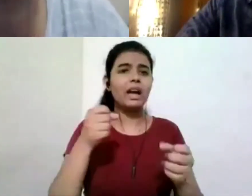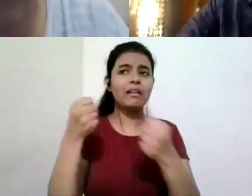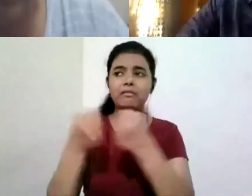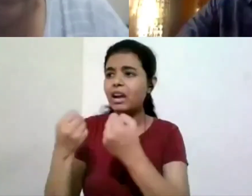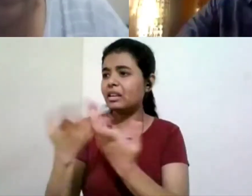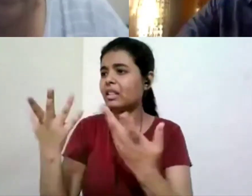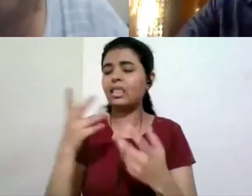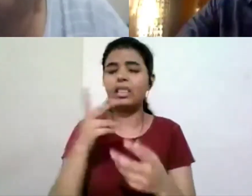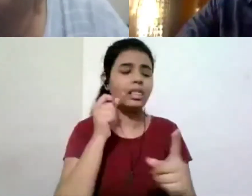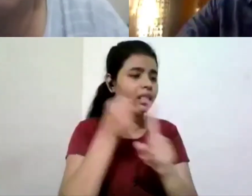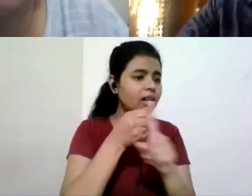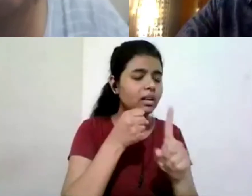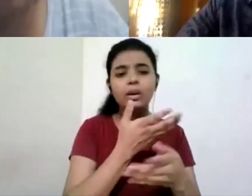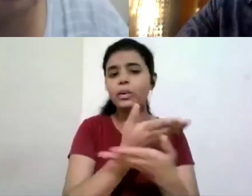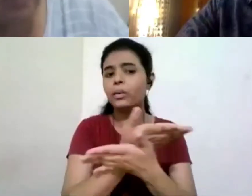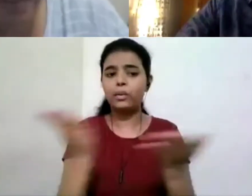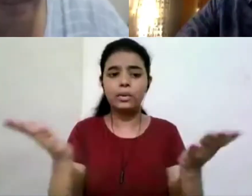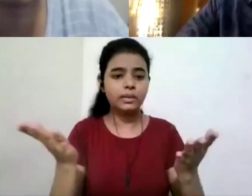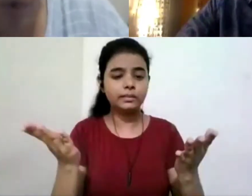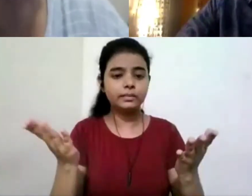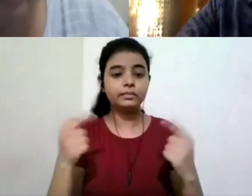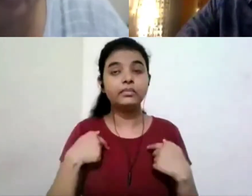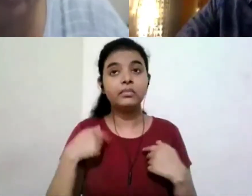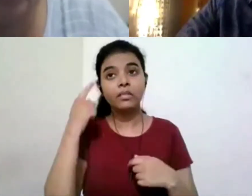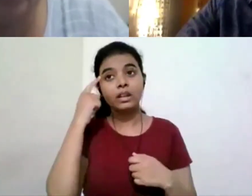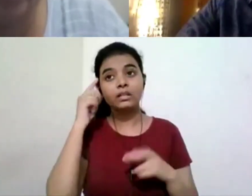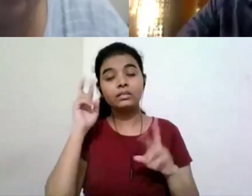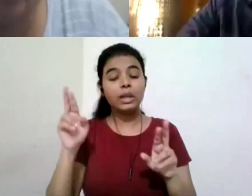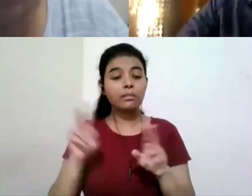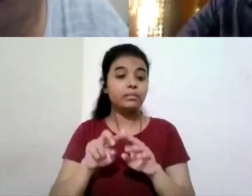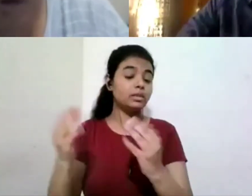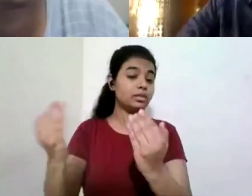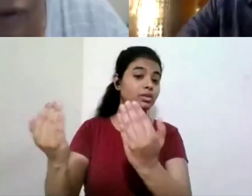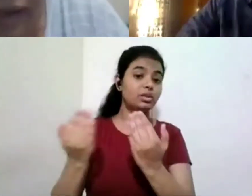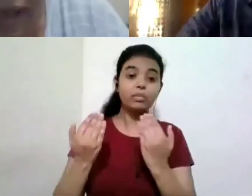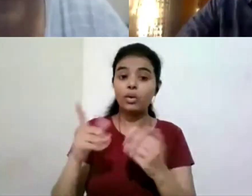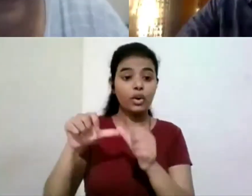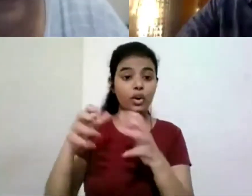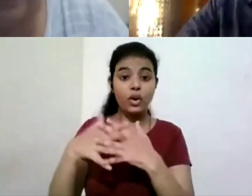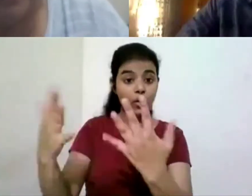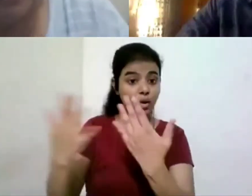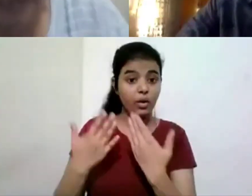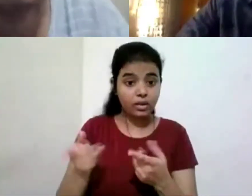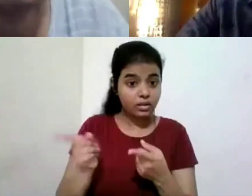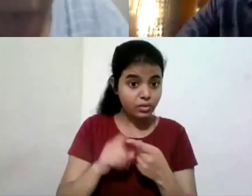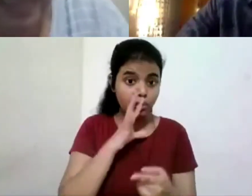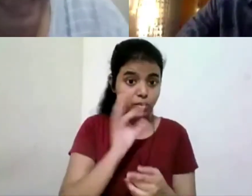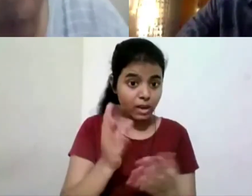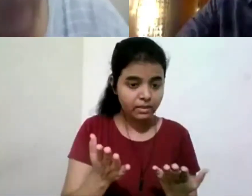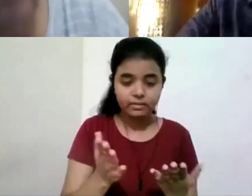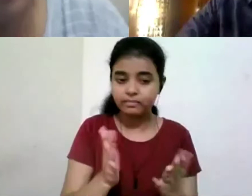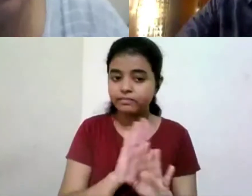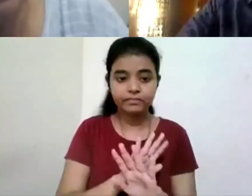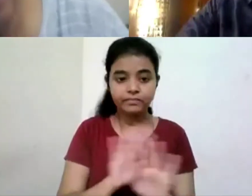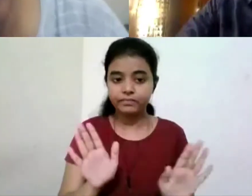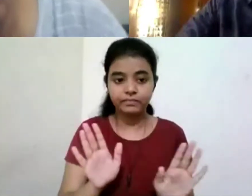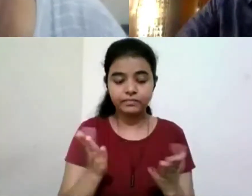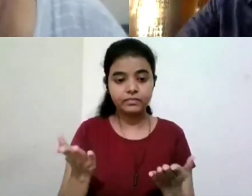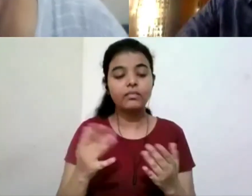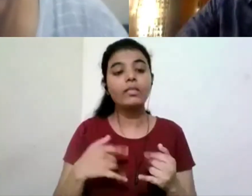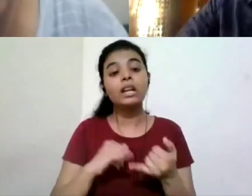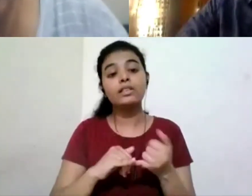kind of supposed support that you're meant to get from the law is not happening. And that's where, Samir,